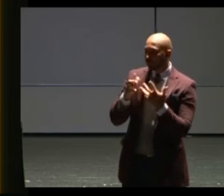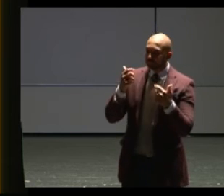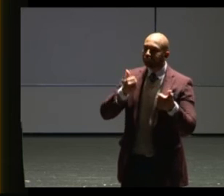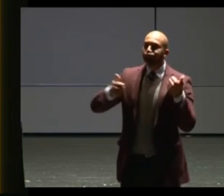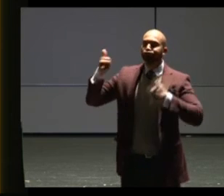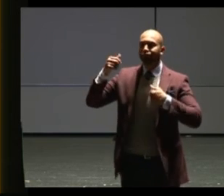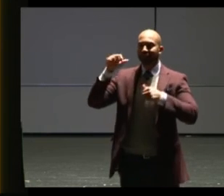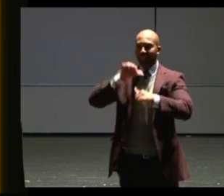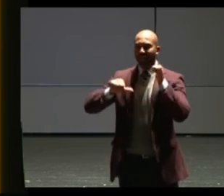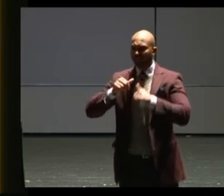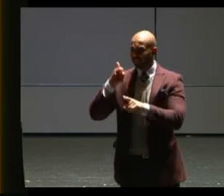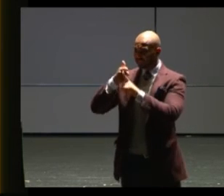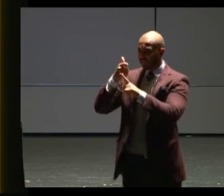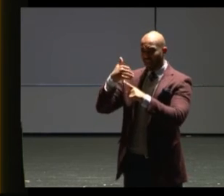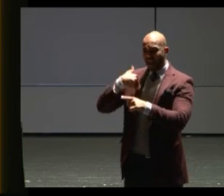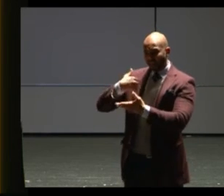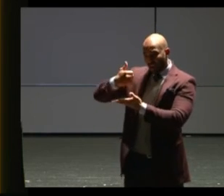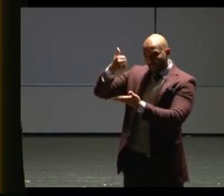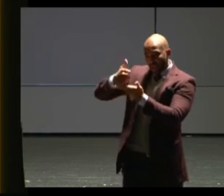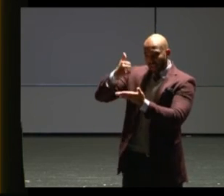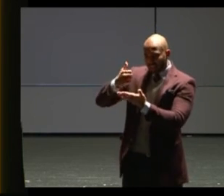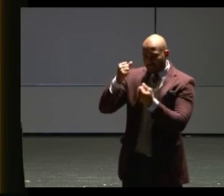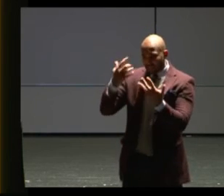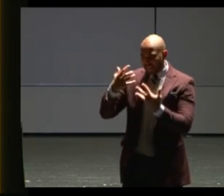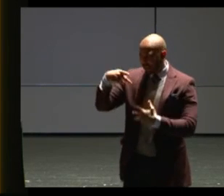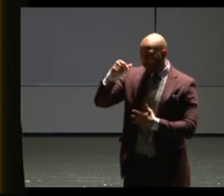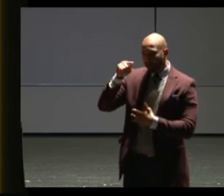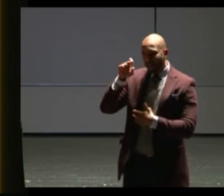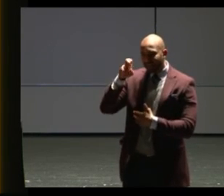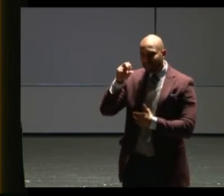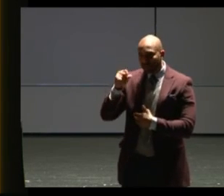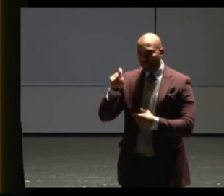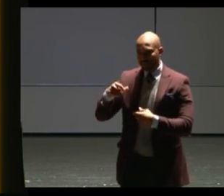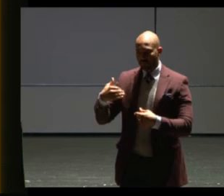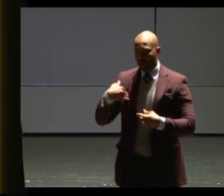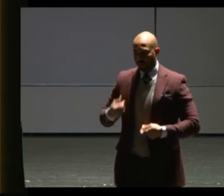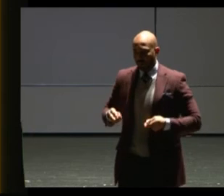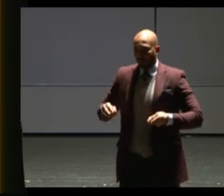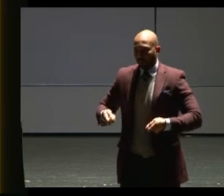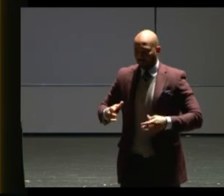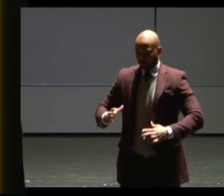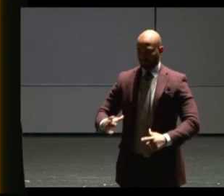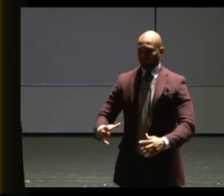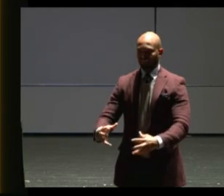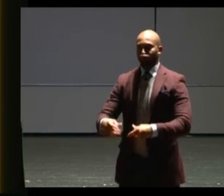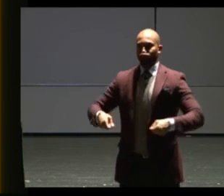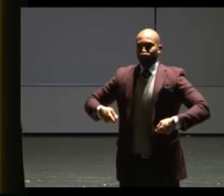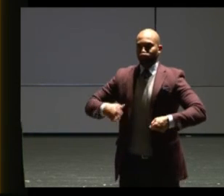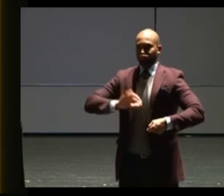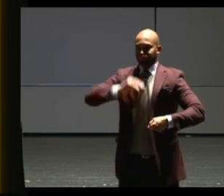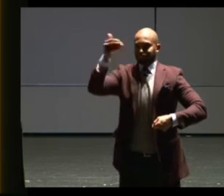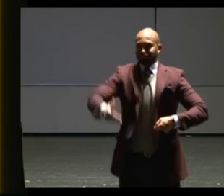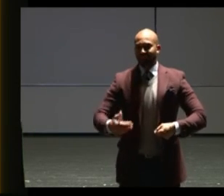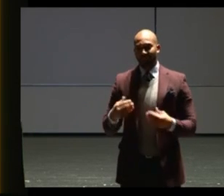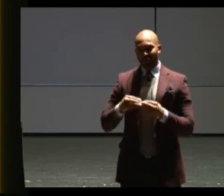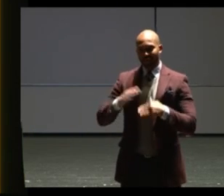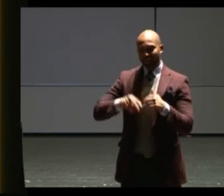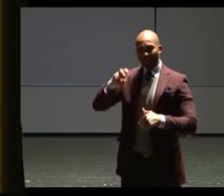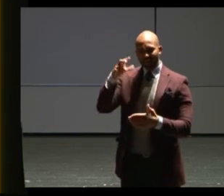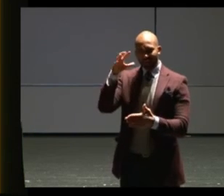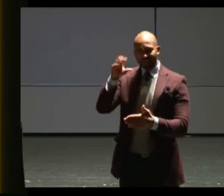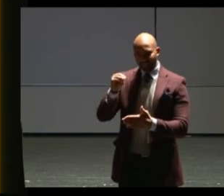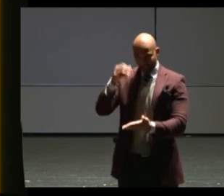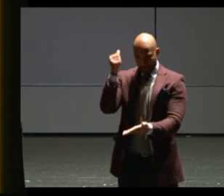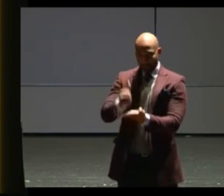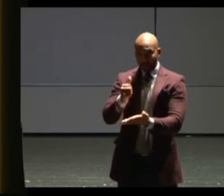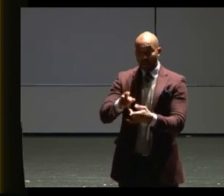many patents that it takes 2 wheelbarrows to carry them across the offices, 250 patents some of these folks have. And our students are contributing to